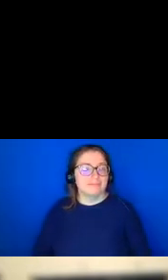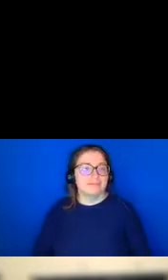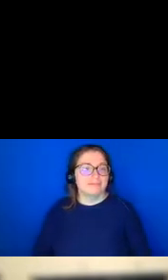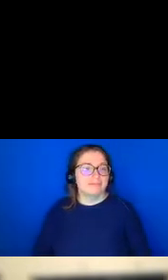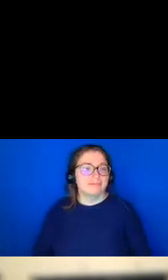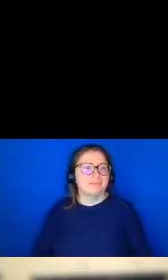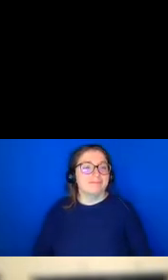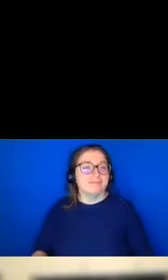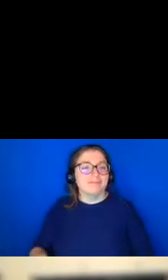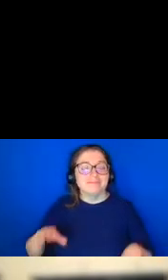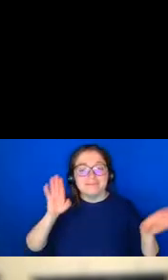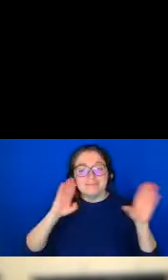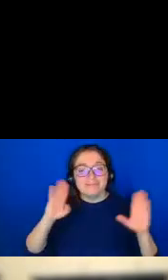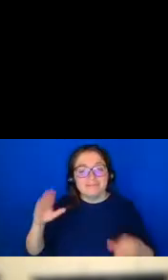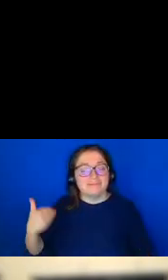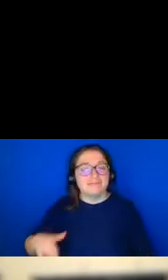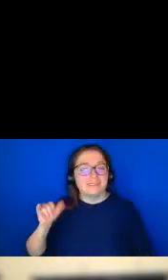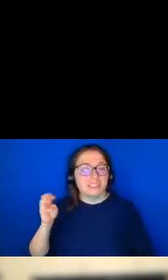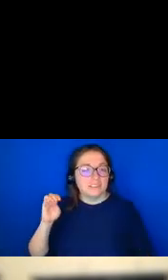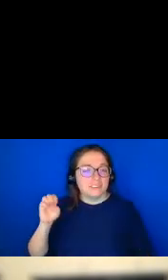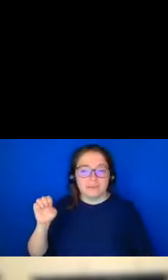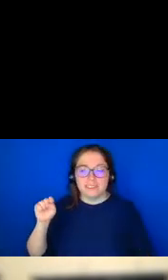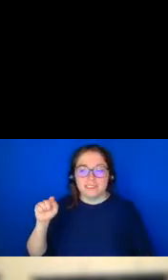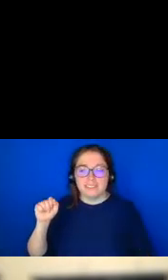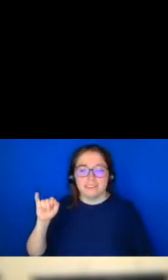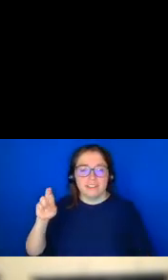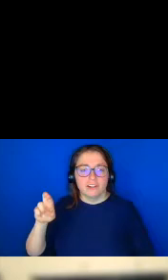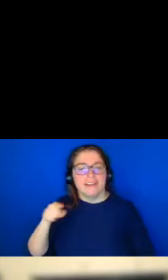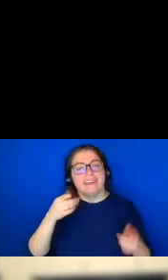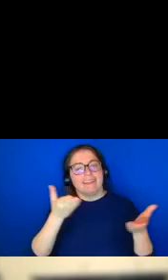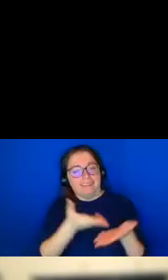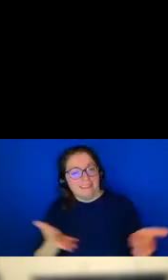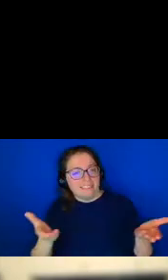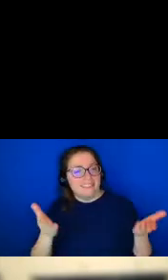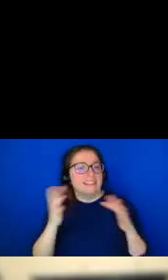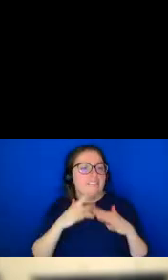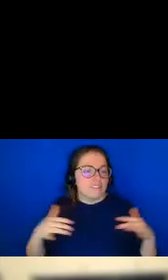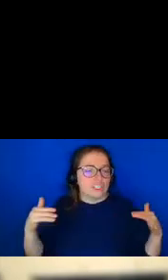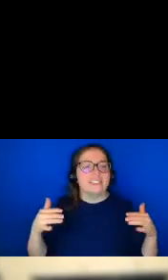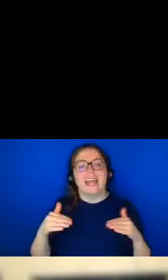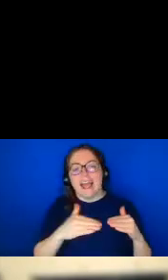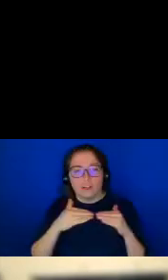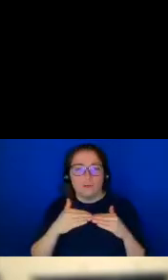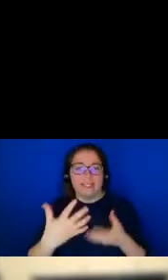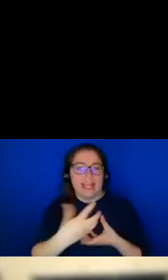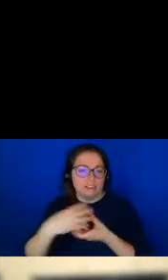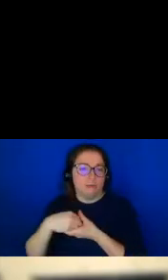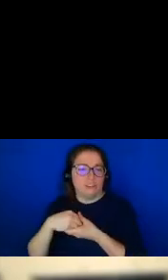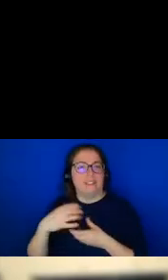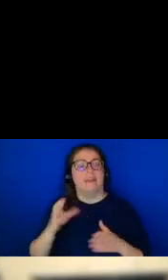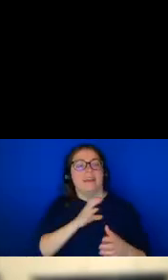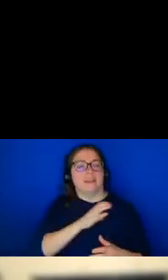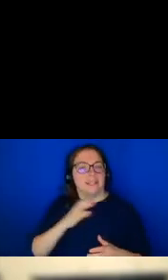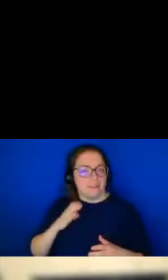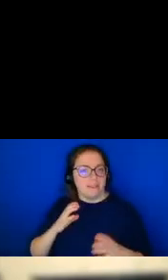Hi, everyone. My name is James Stair, and this is our Diversity, Equity, Inclusion, and Respect Committee members, chaired by